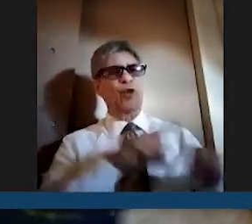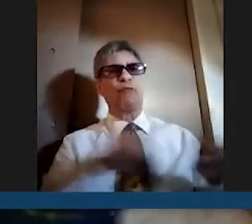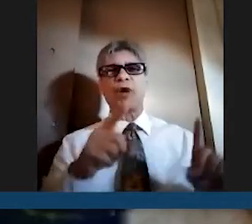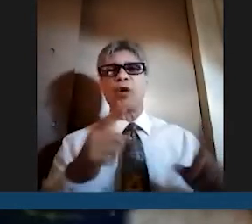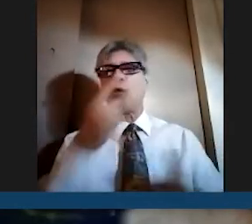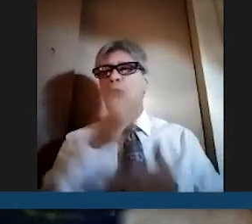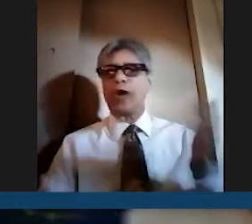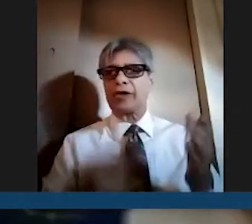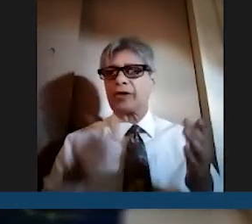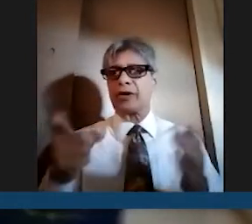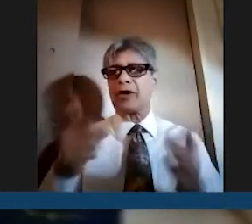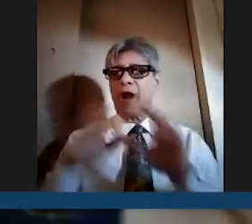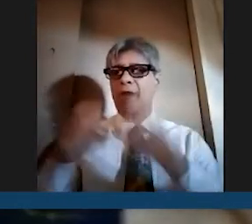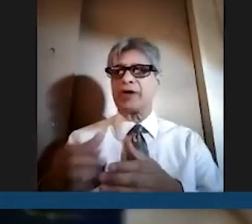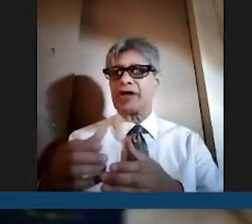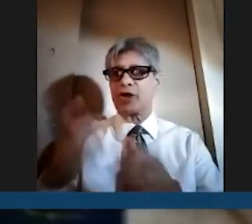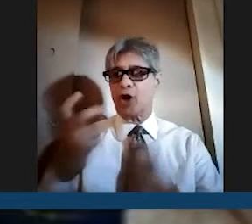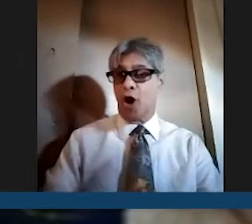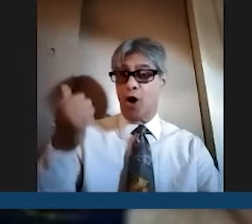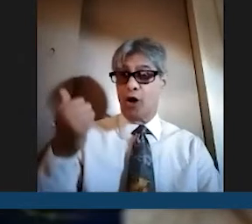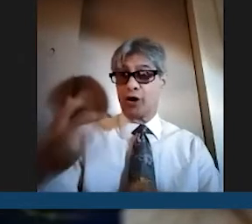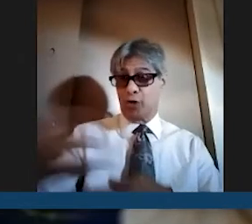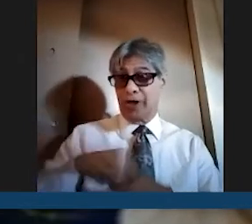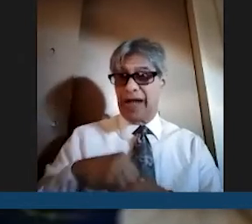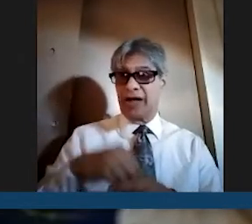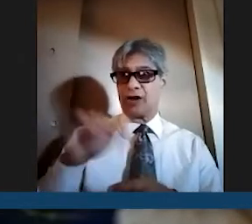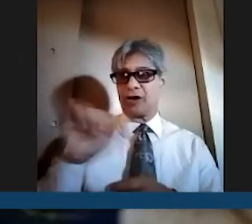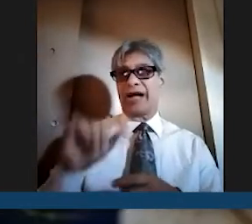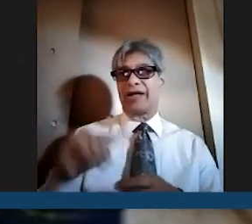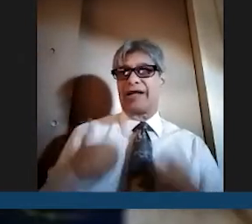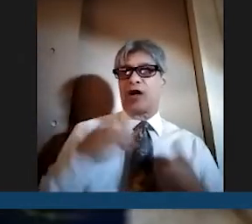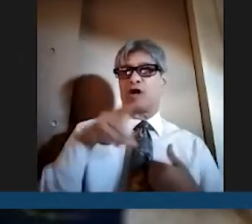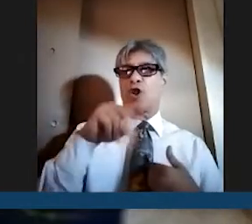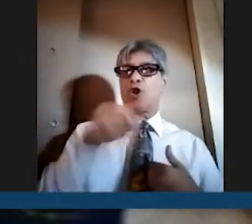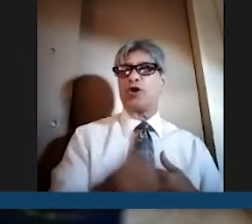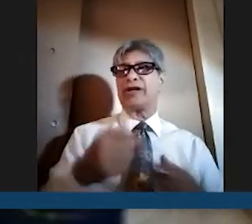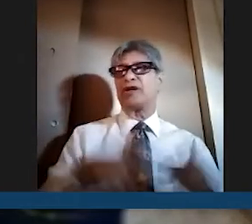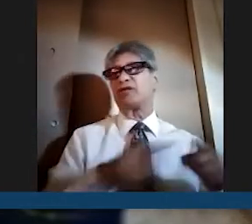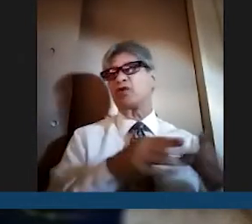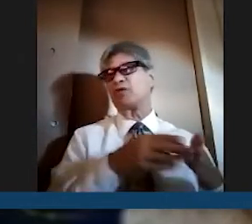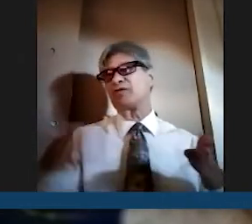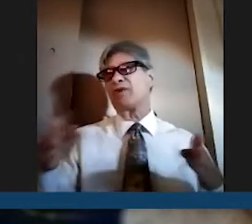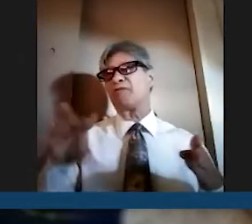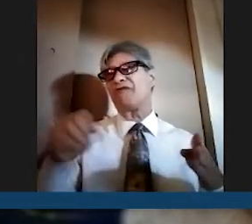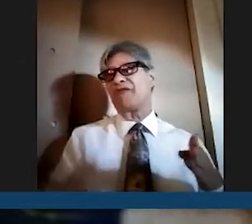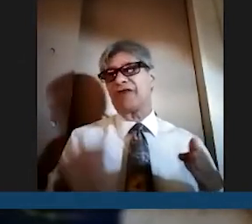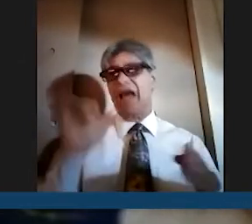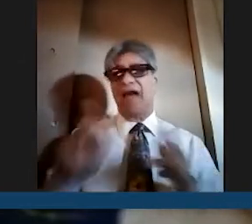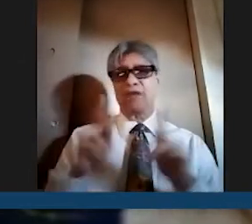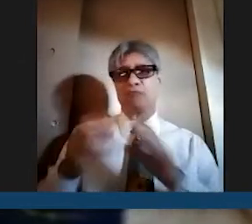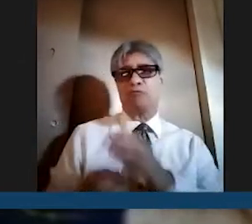like from their 30s to about 50s, right? That's the population that grew up in the 80s and